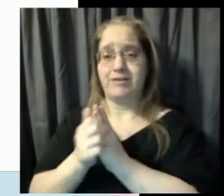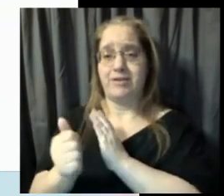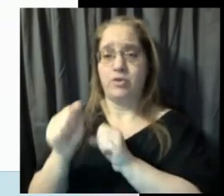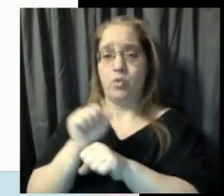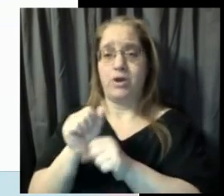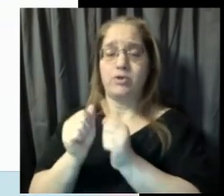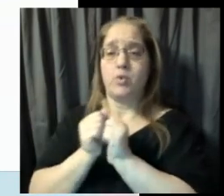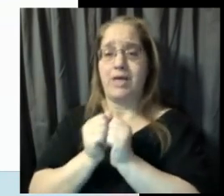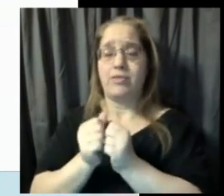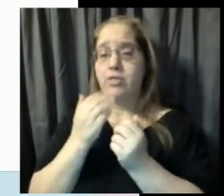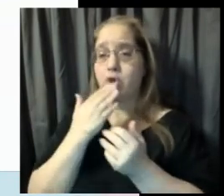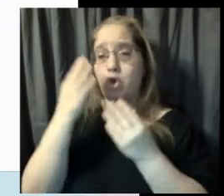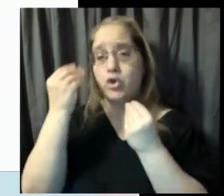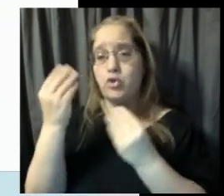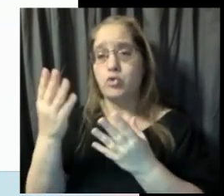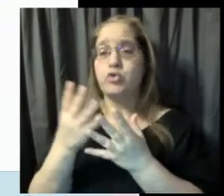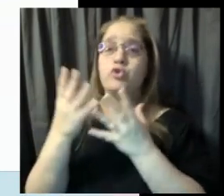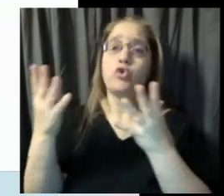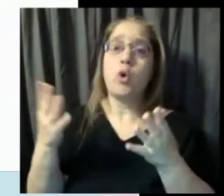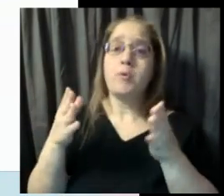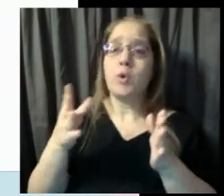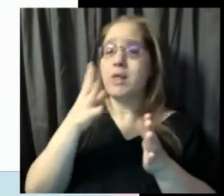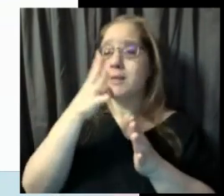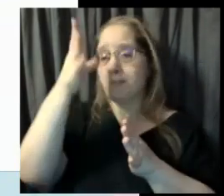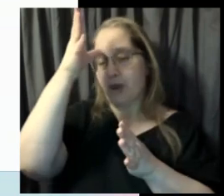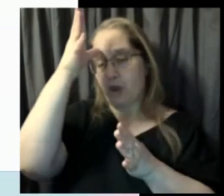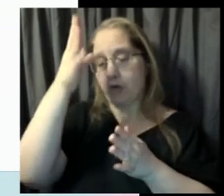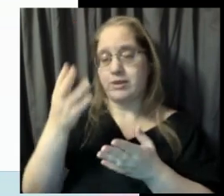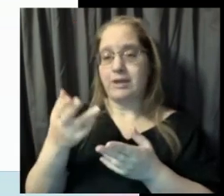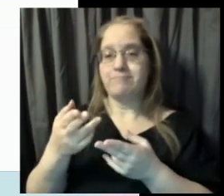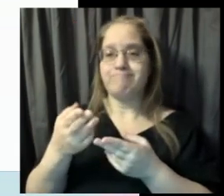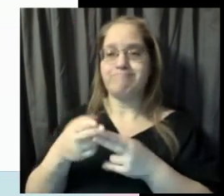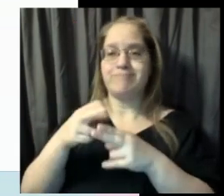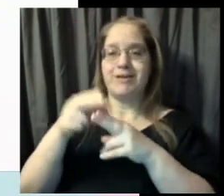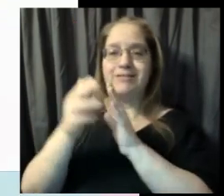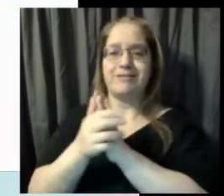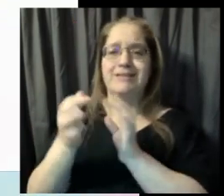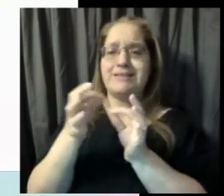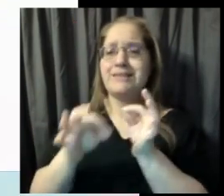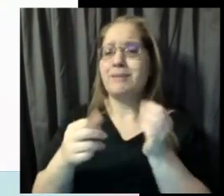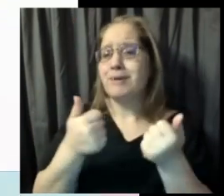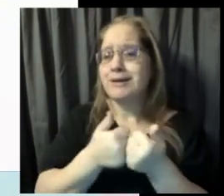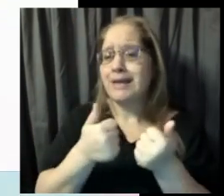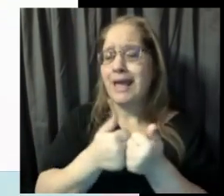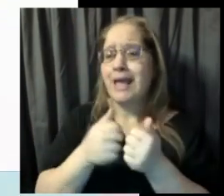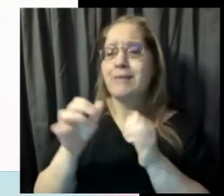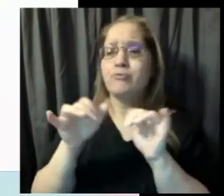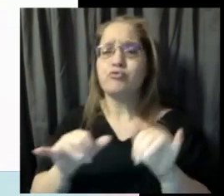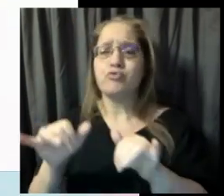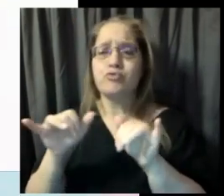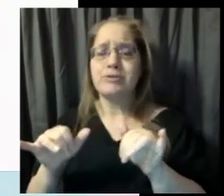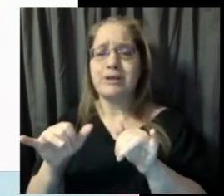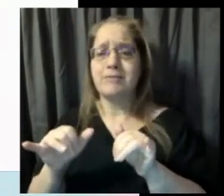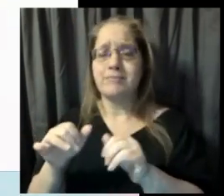together. And the good news is that there are so many ways that parents can build these skills at home. Simple games, structured routines,